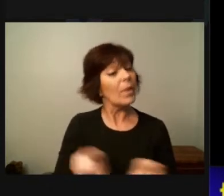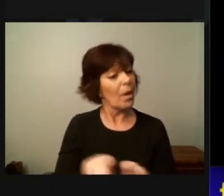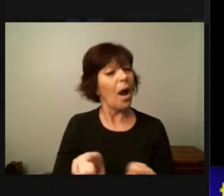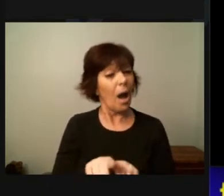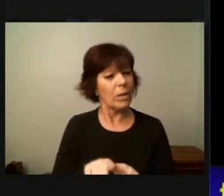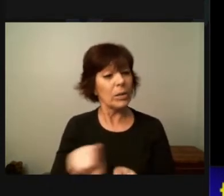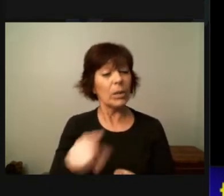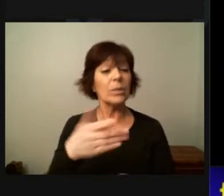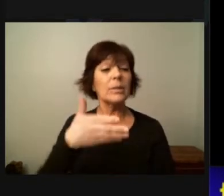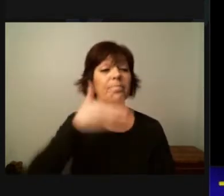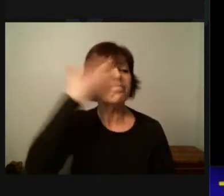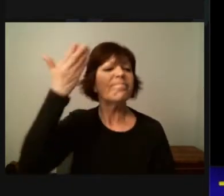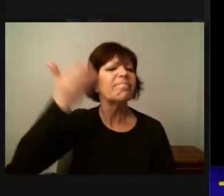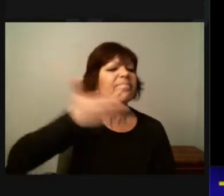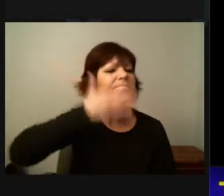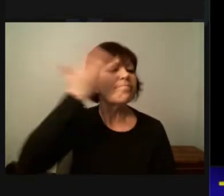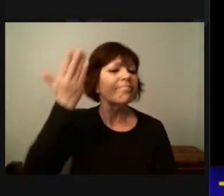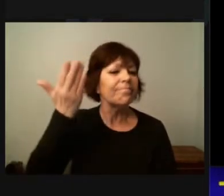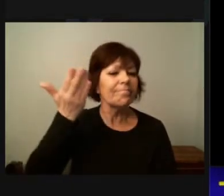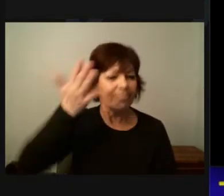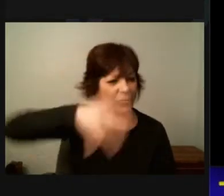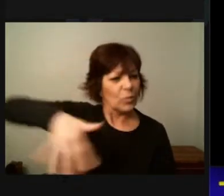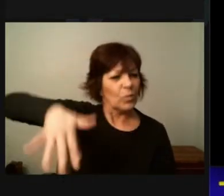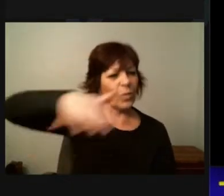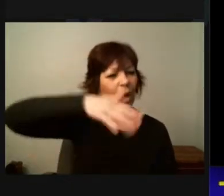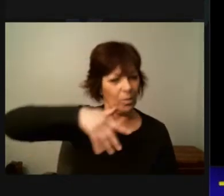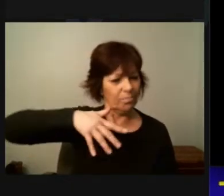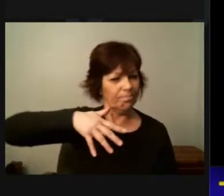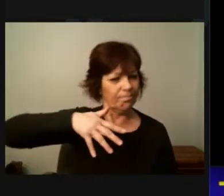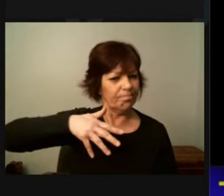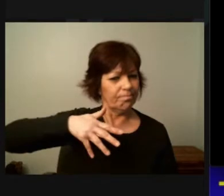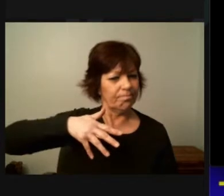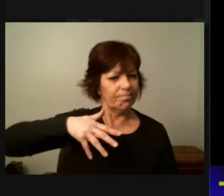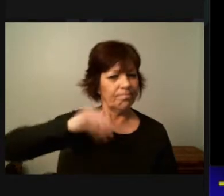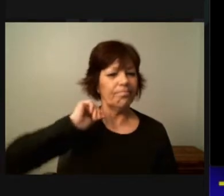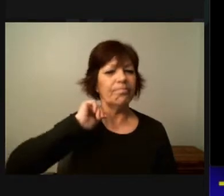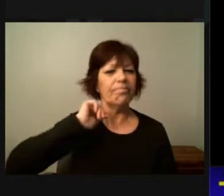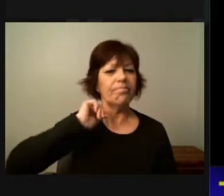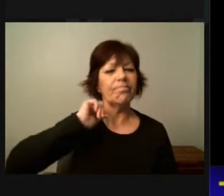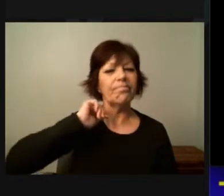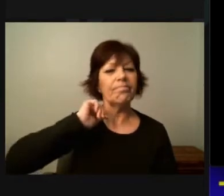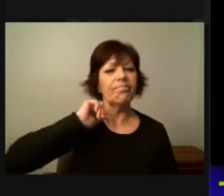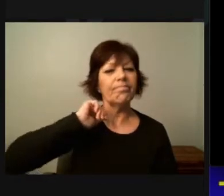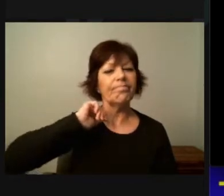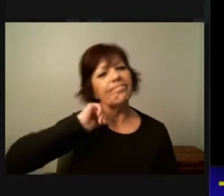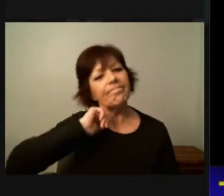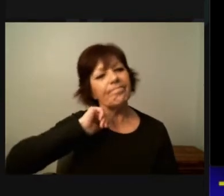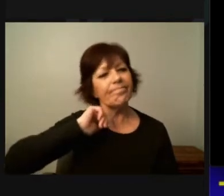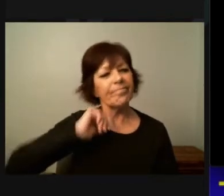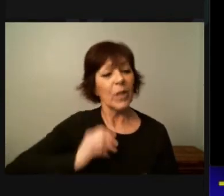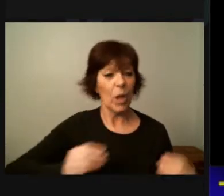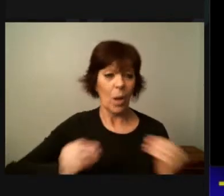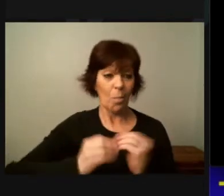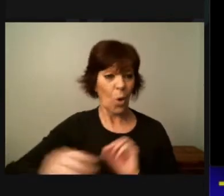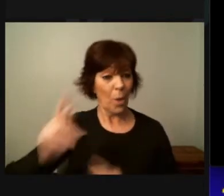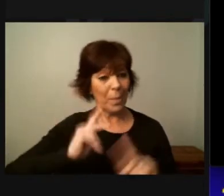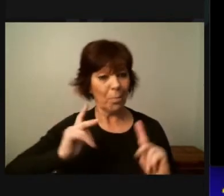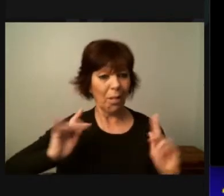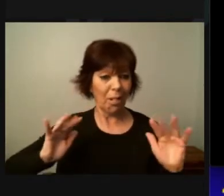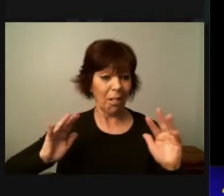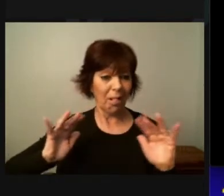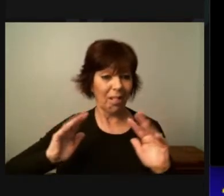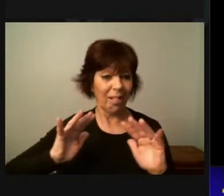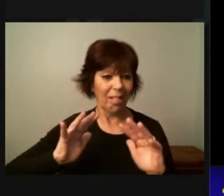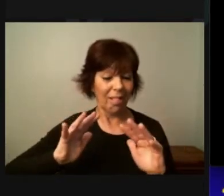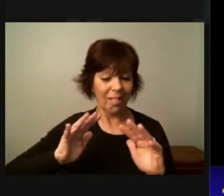a lot of scents or odors or smells in a pod. The more people you have, the